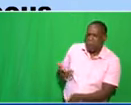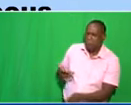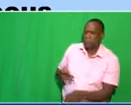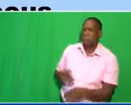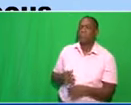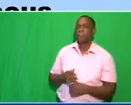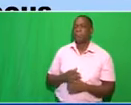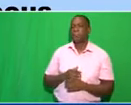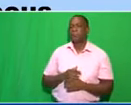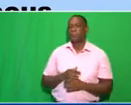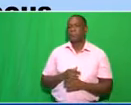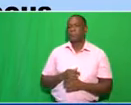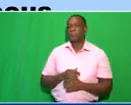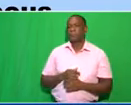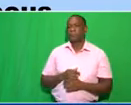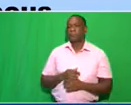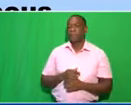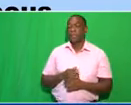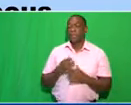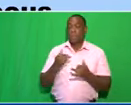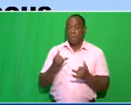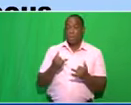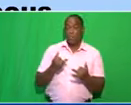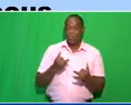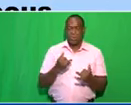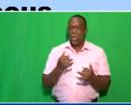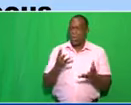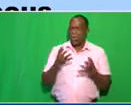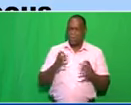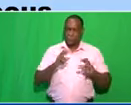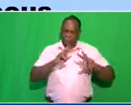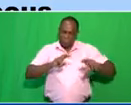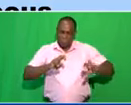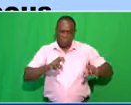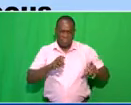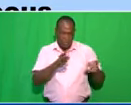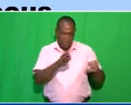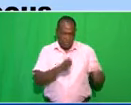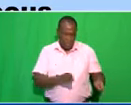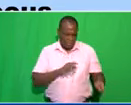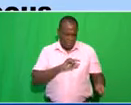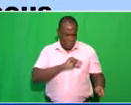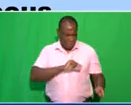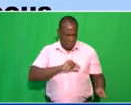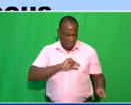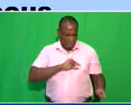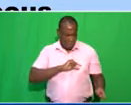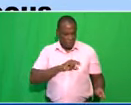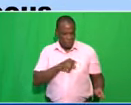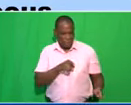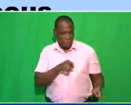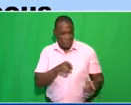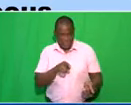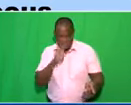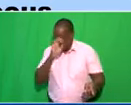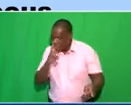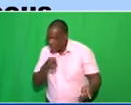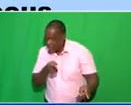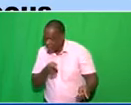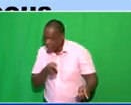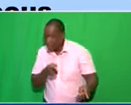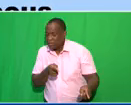these qualities of a person and determine to what extent this is an educated person if you put them all